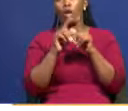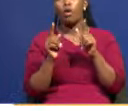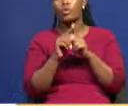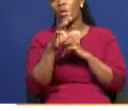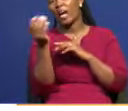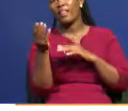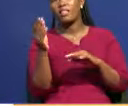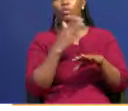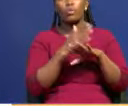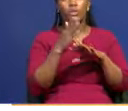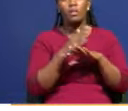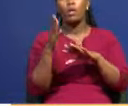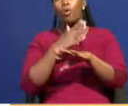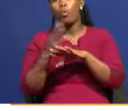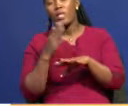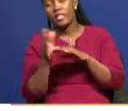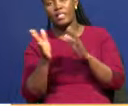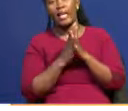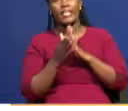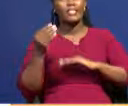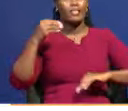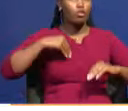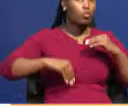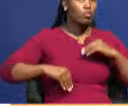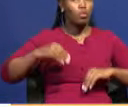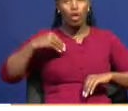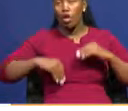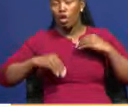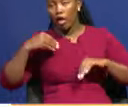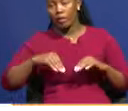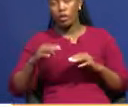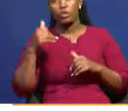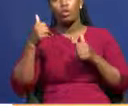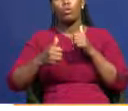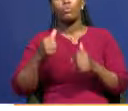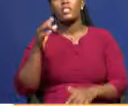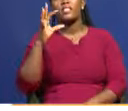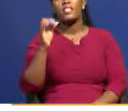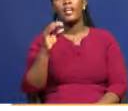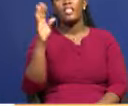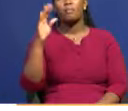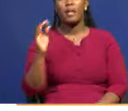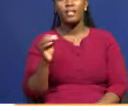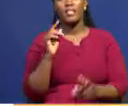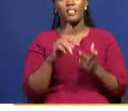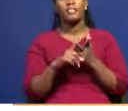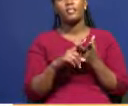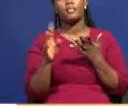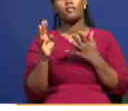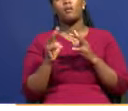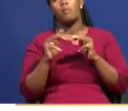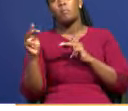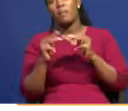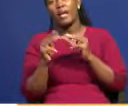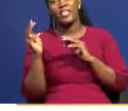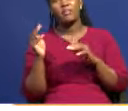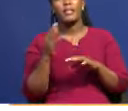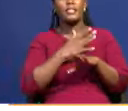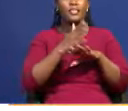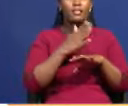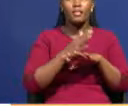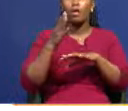about, corruption that eats our 70, almost 30% of our budget, mm-hmm. mismanagement, things like duplication of